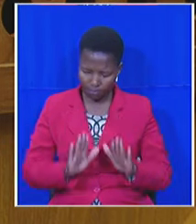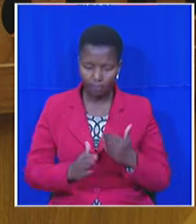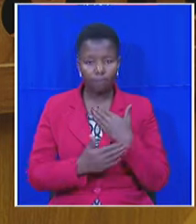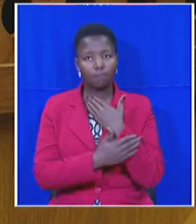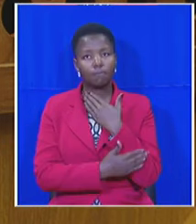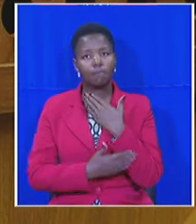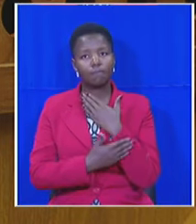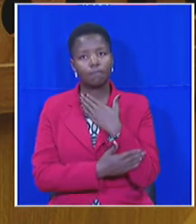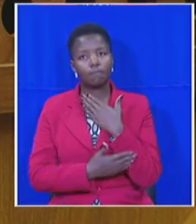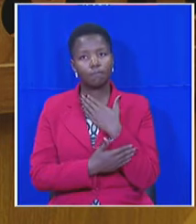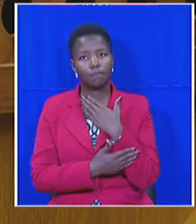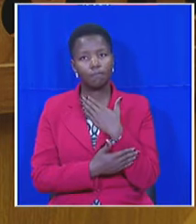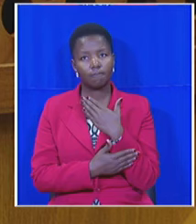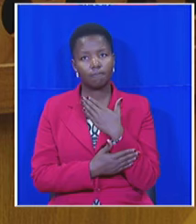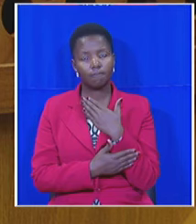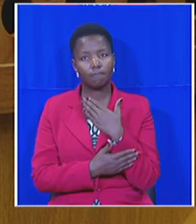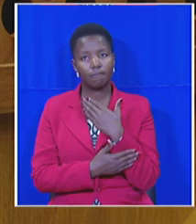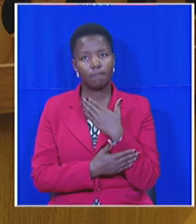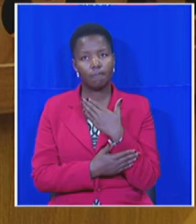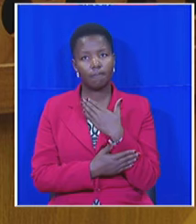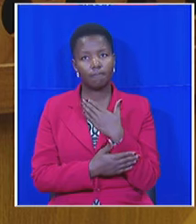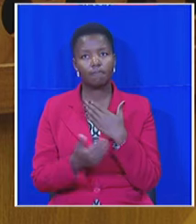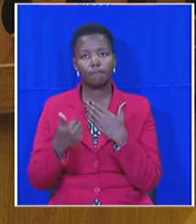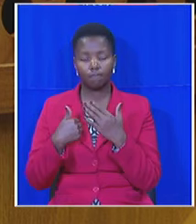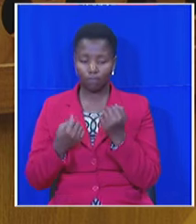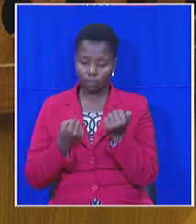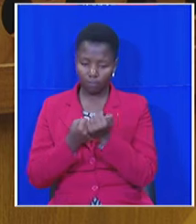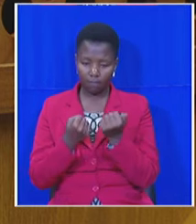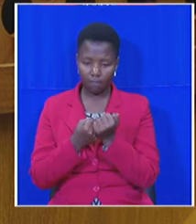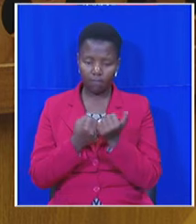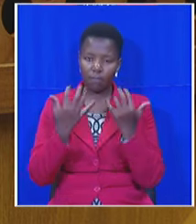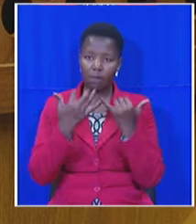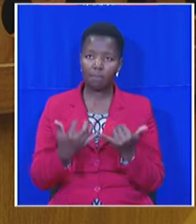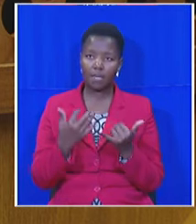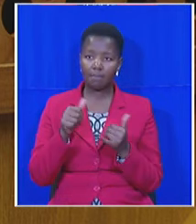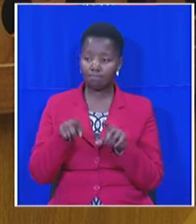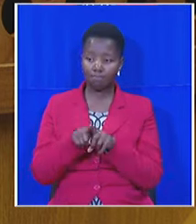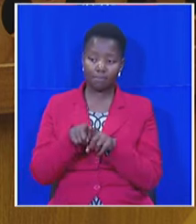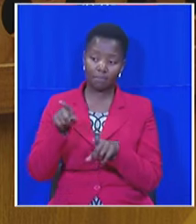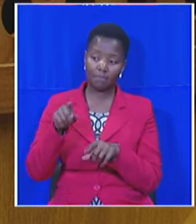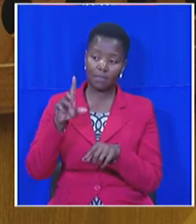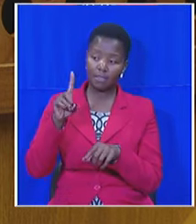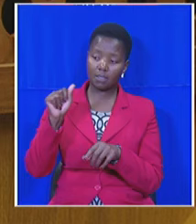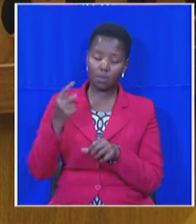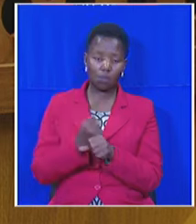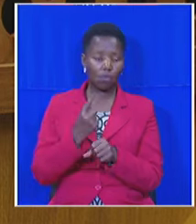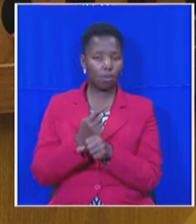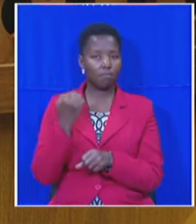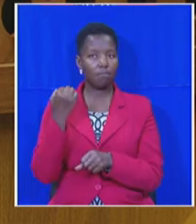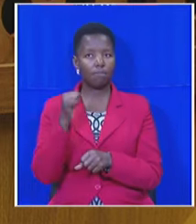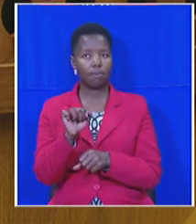of we're going to support this budget, unlike the DA that opposes the